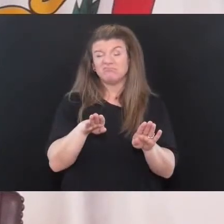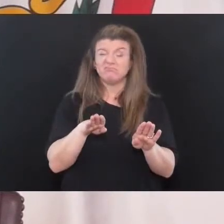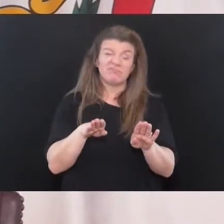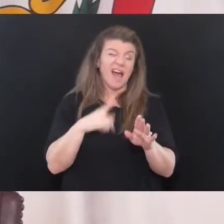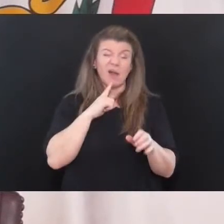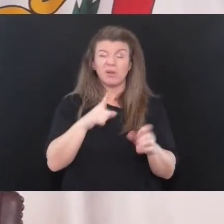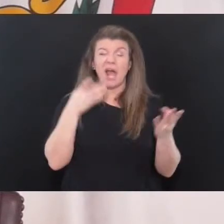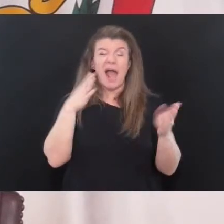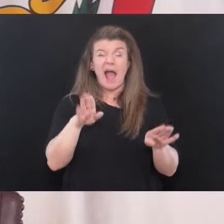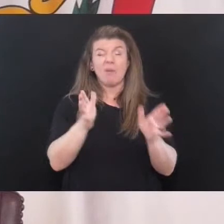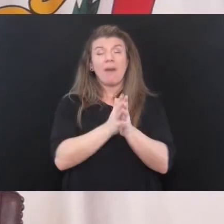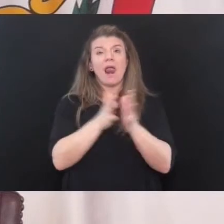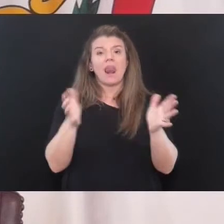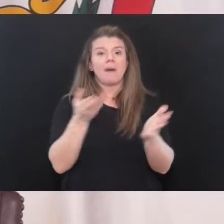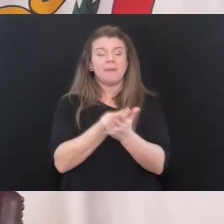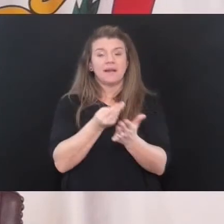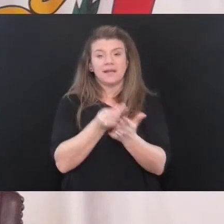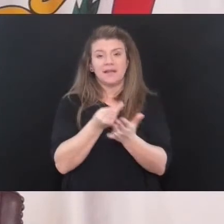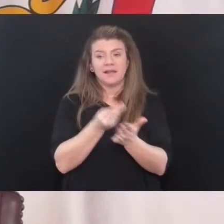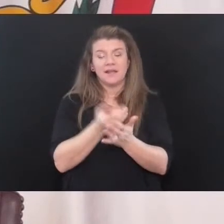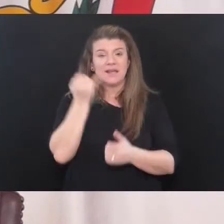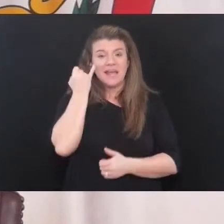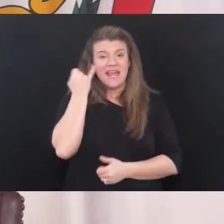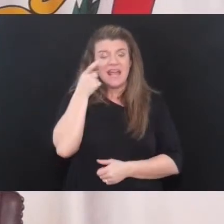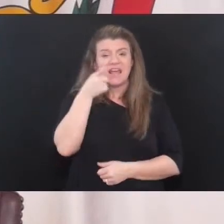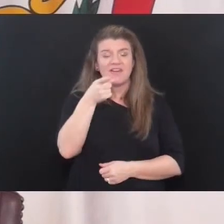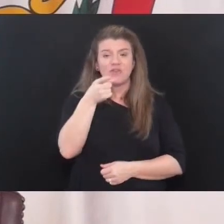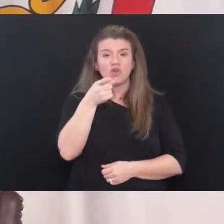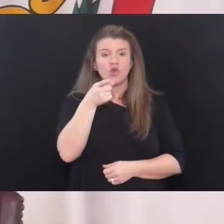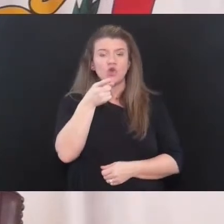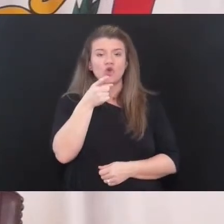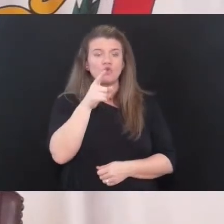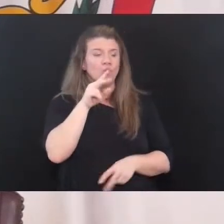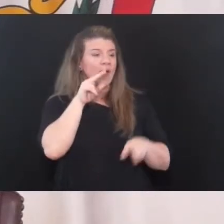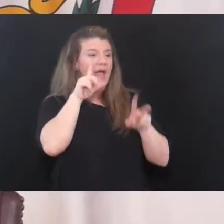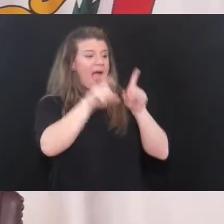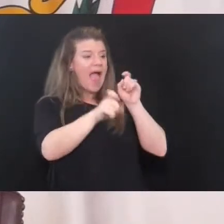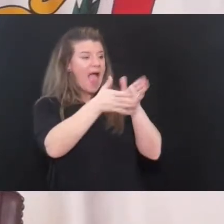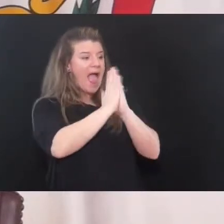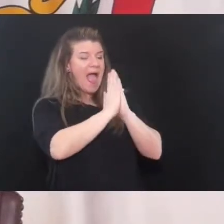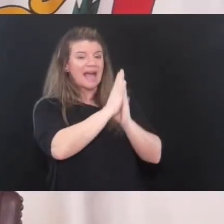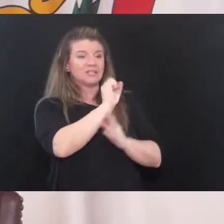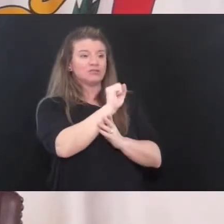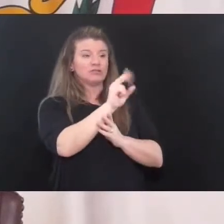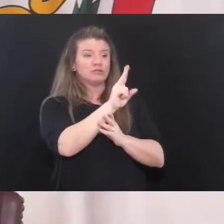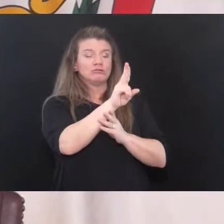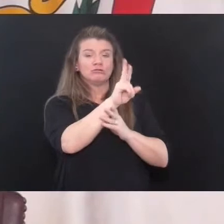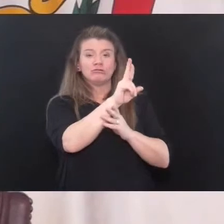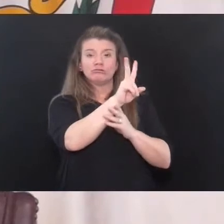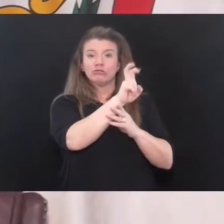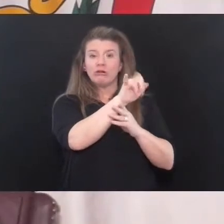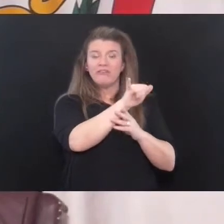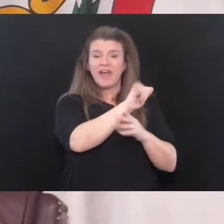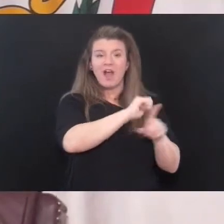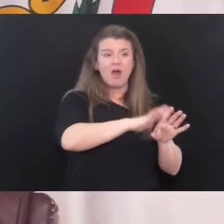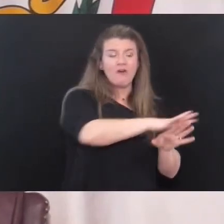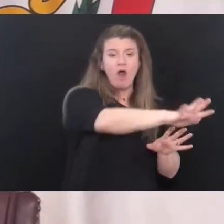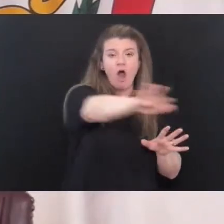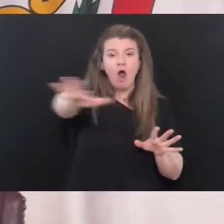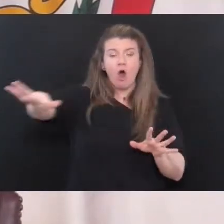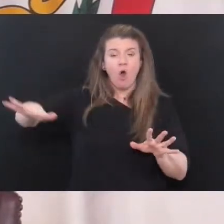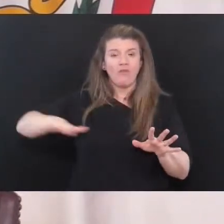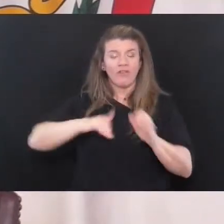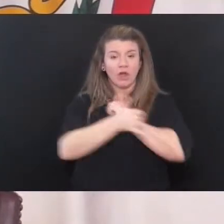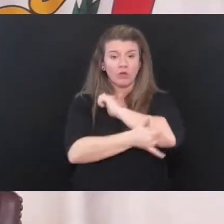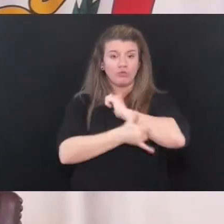big bucks that if you'd polled all across this country, where would West Virginia be? There